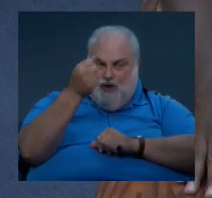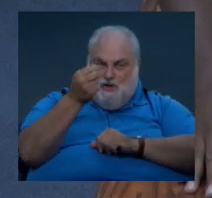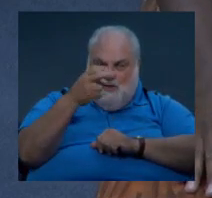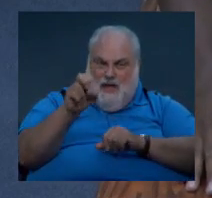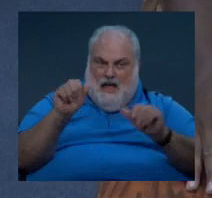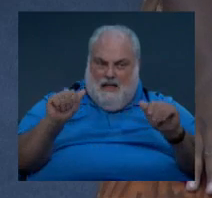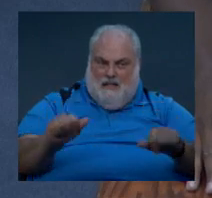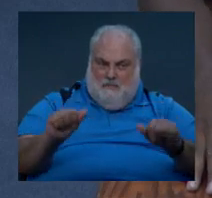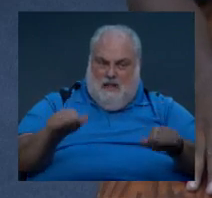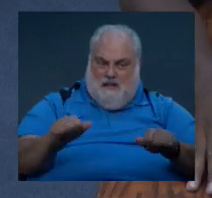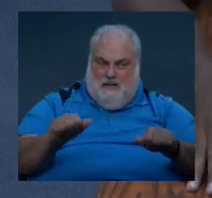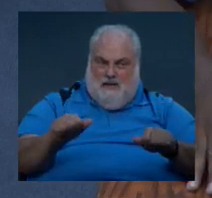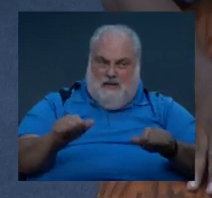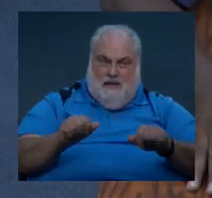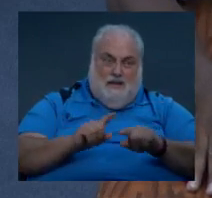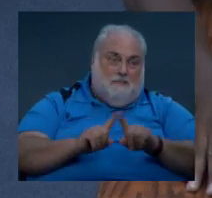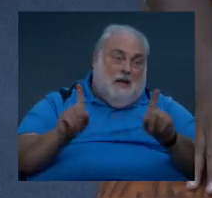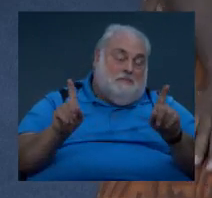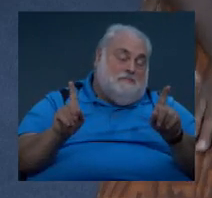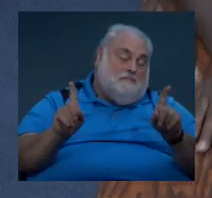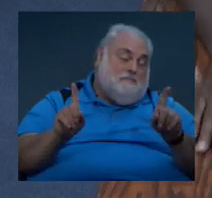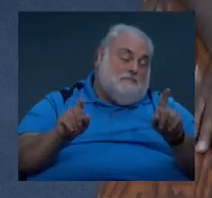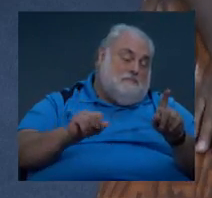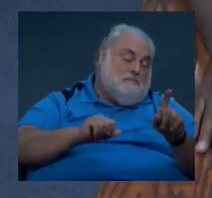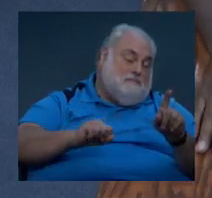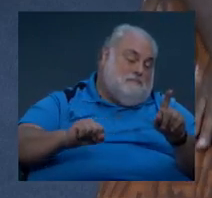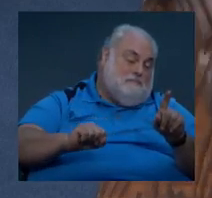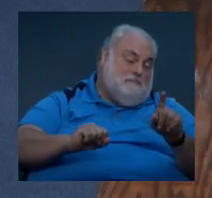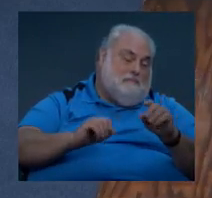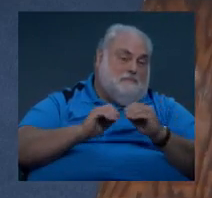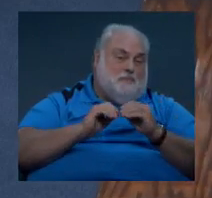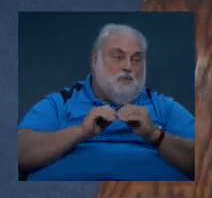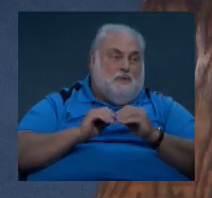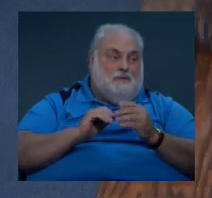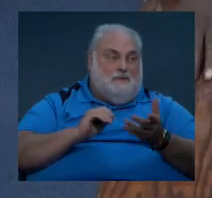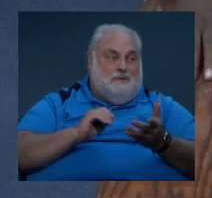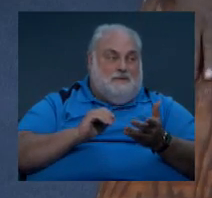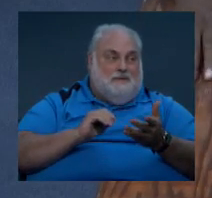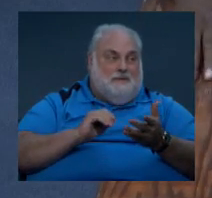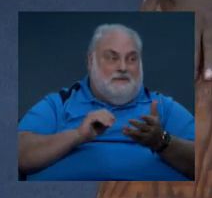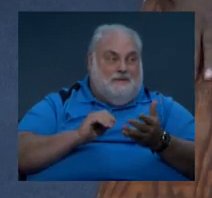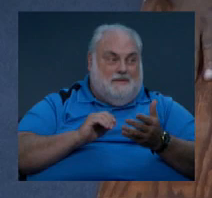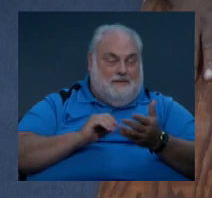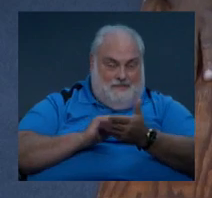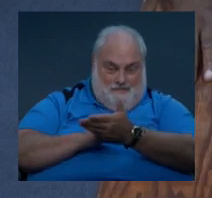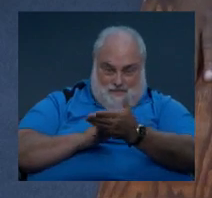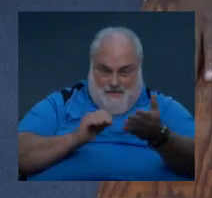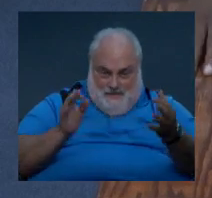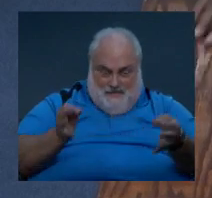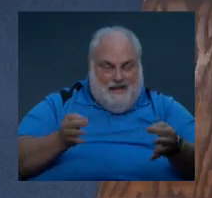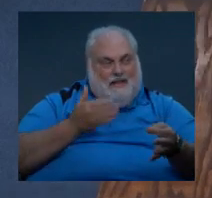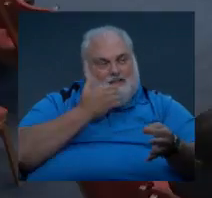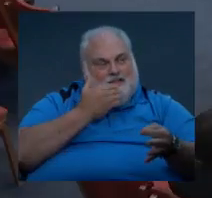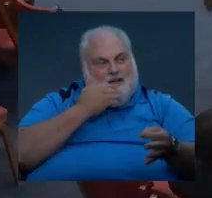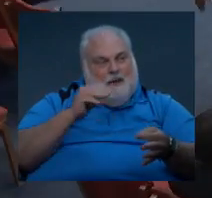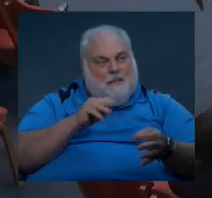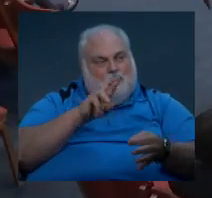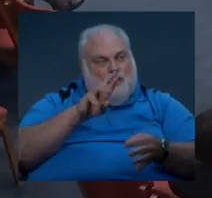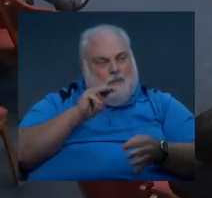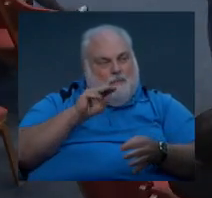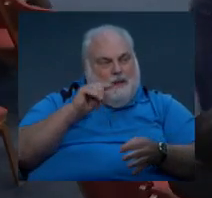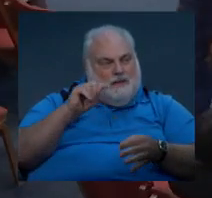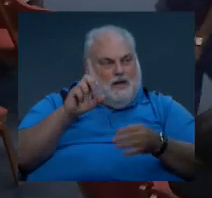ingenuity, but she doesn't want to do that anymore. So I'm going to leave with that. Thank you so much, Mr.